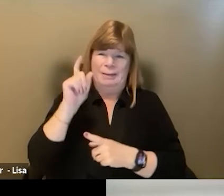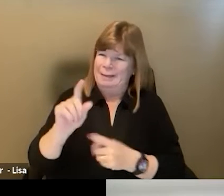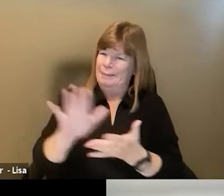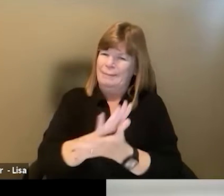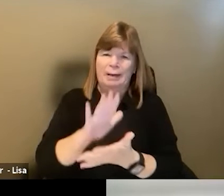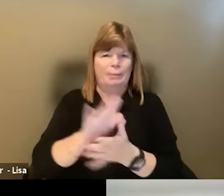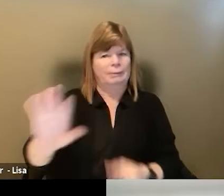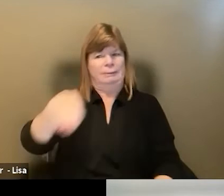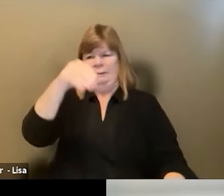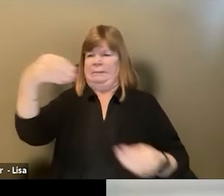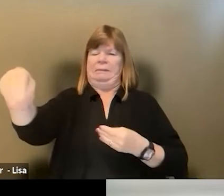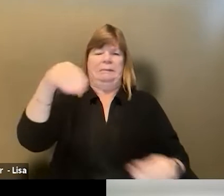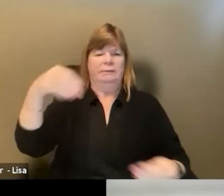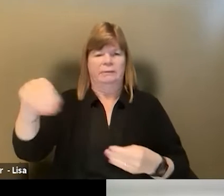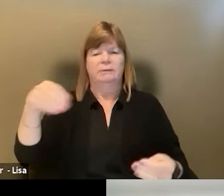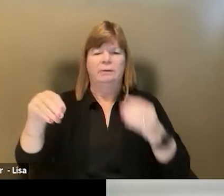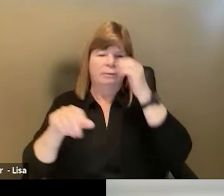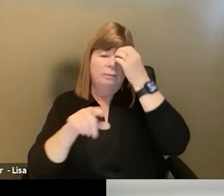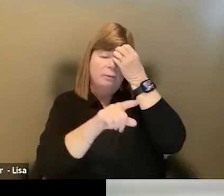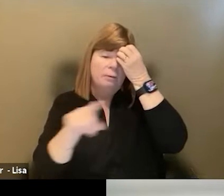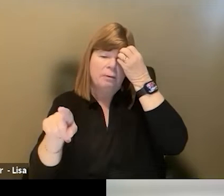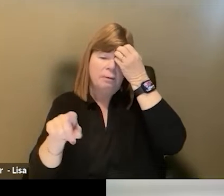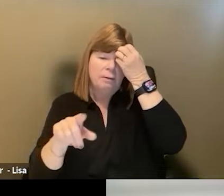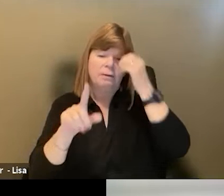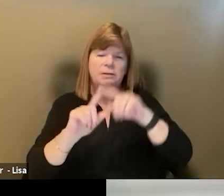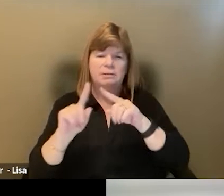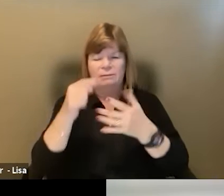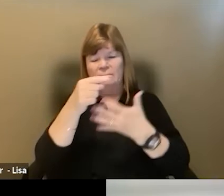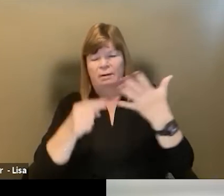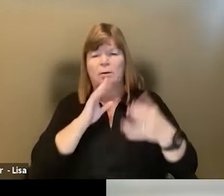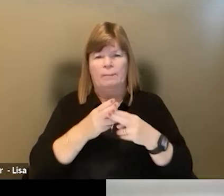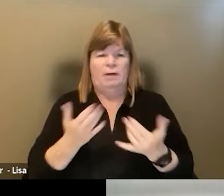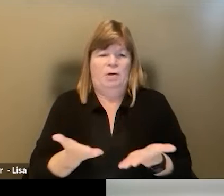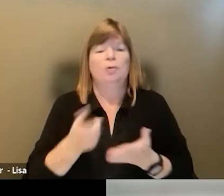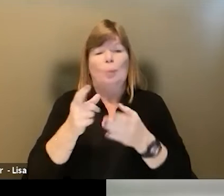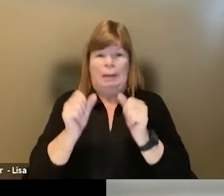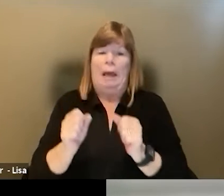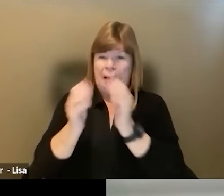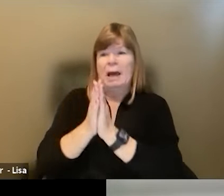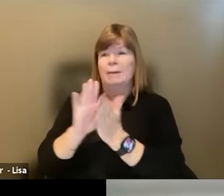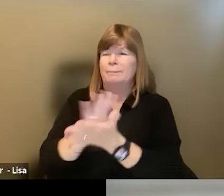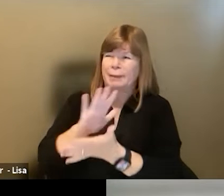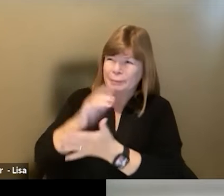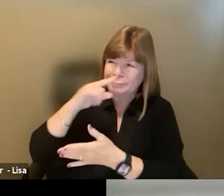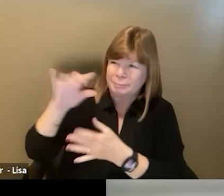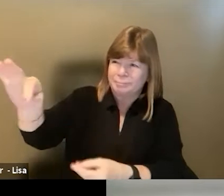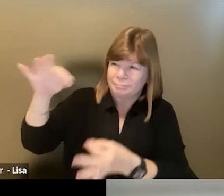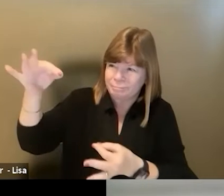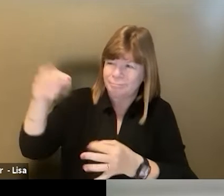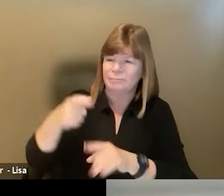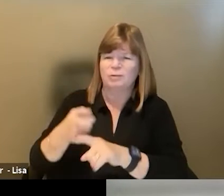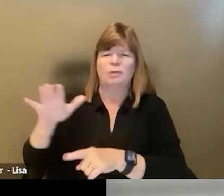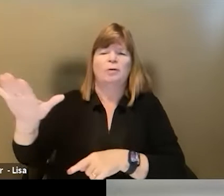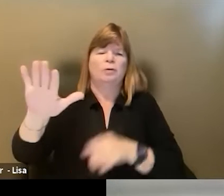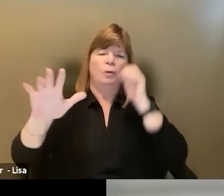of one or more of the named amendments here, you can request a paper copy at your local Division